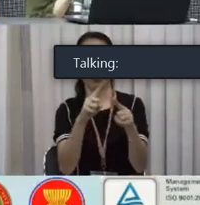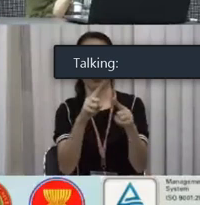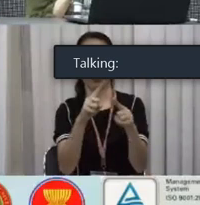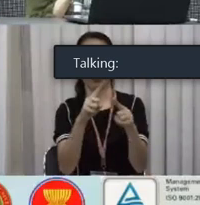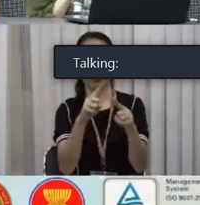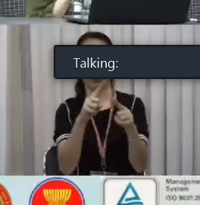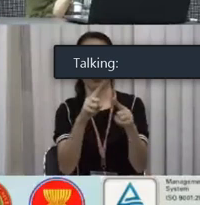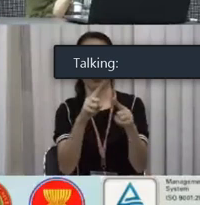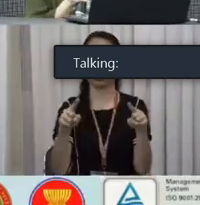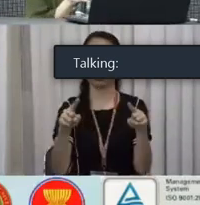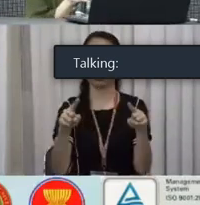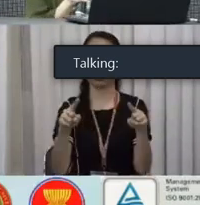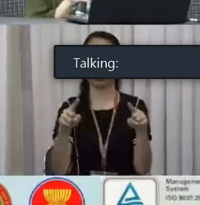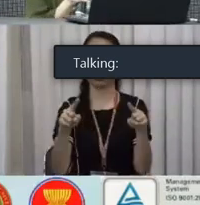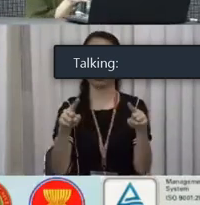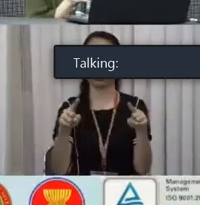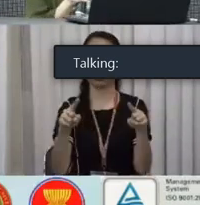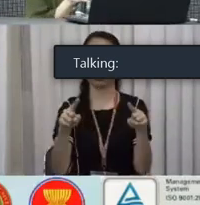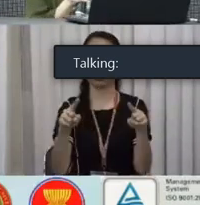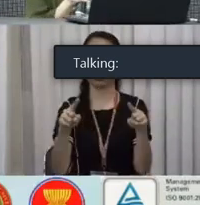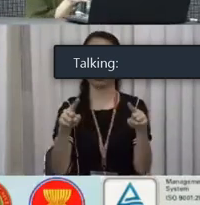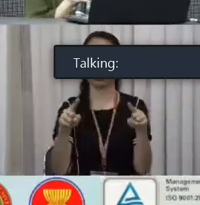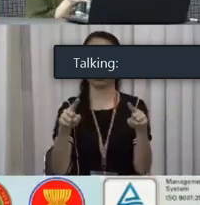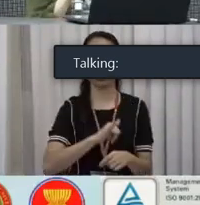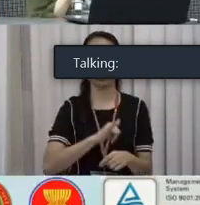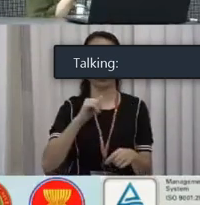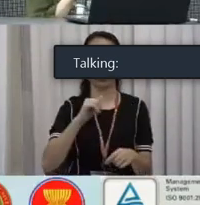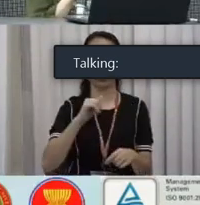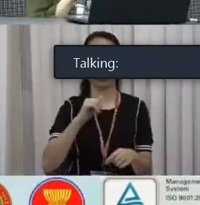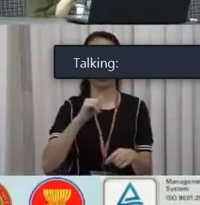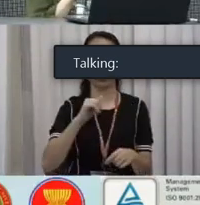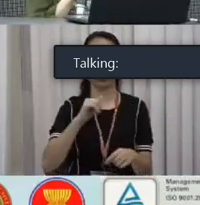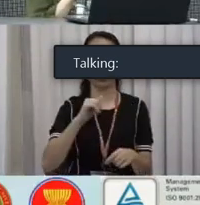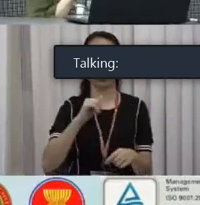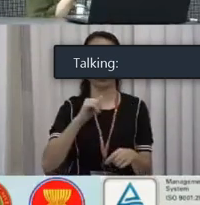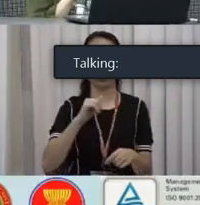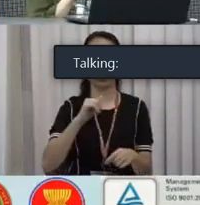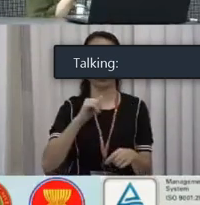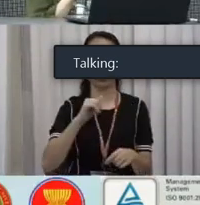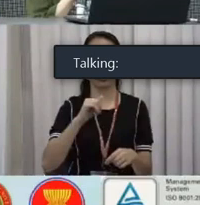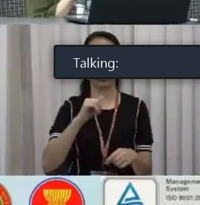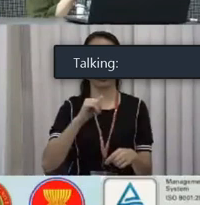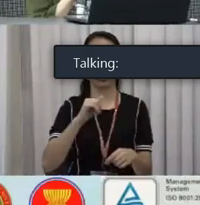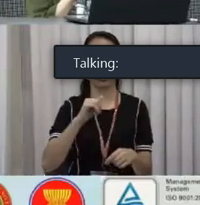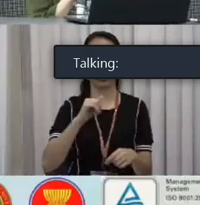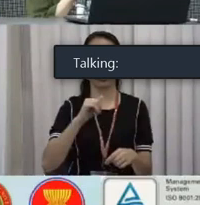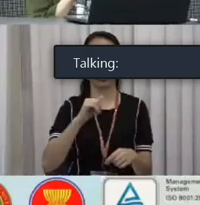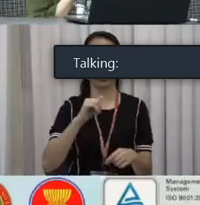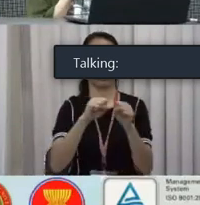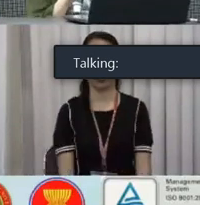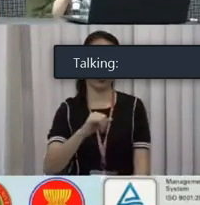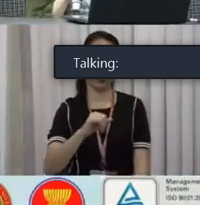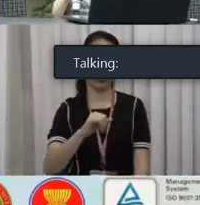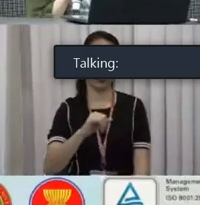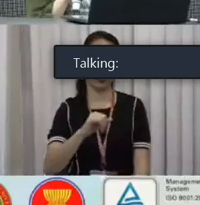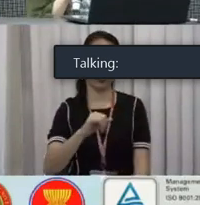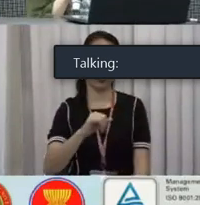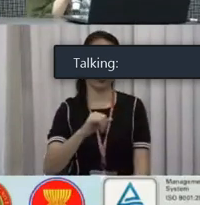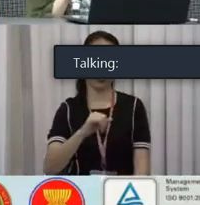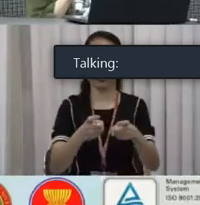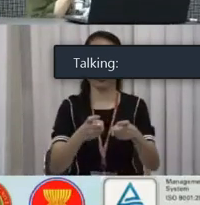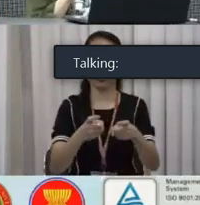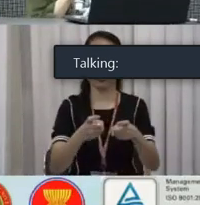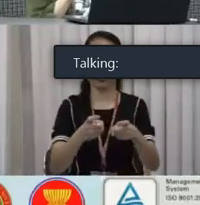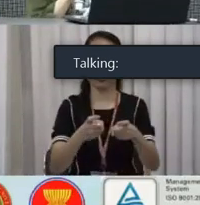them. And lastly, we also serve as a referral and information center for the various services and programs of the